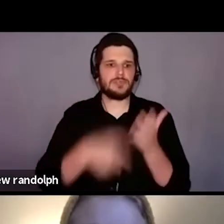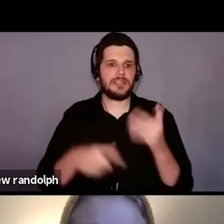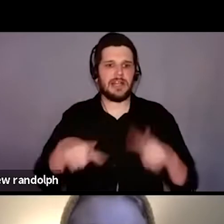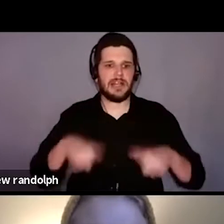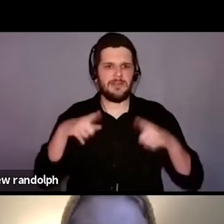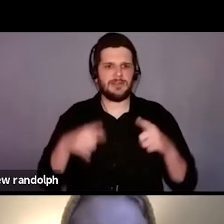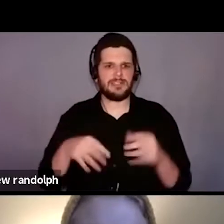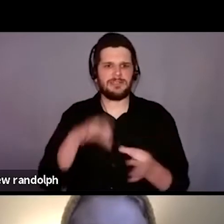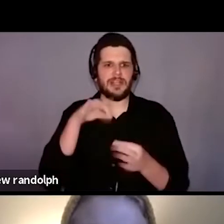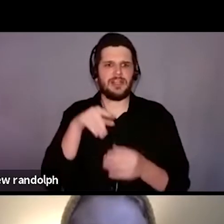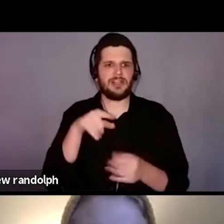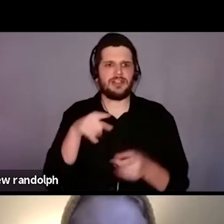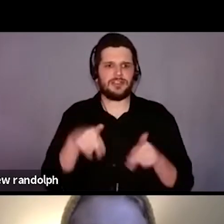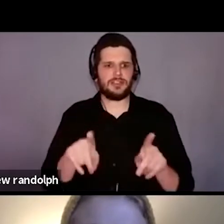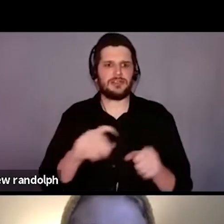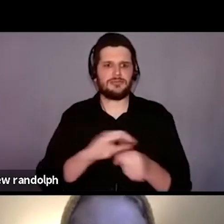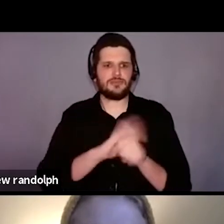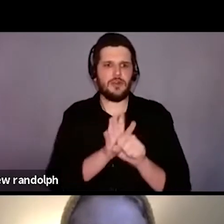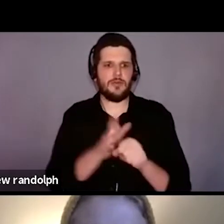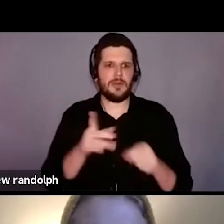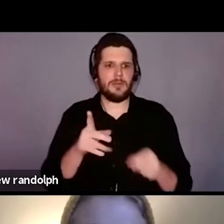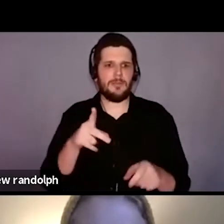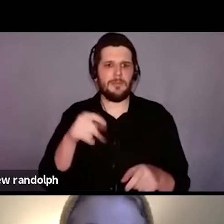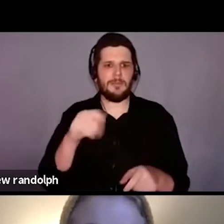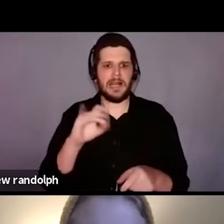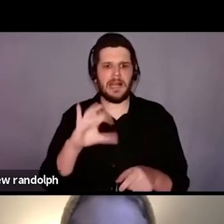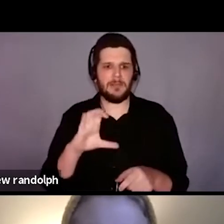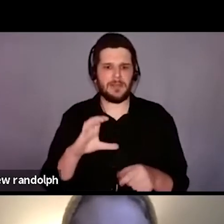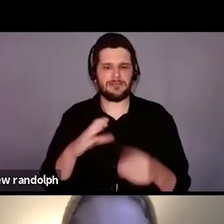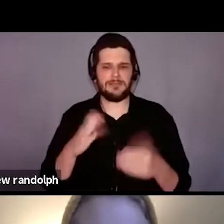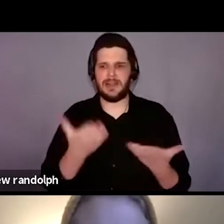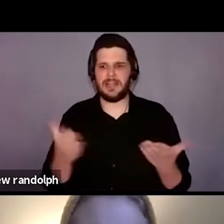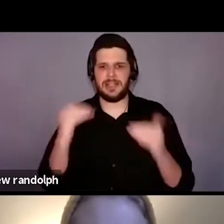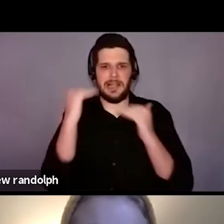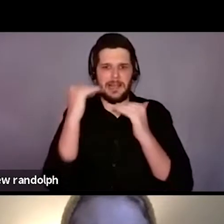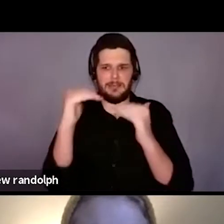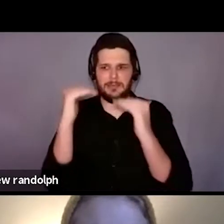during a pandemic where there's so many things that are limited. And